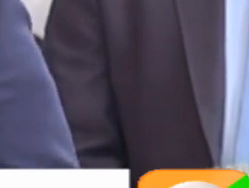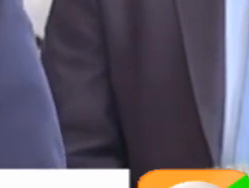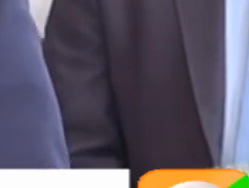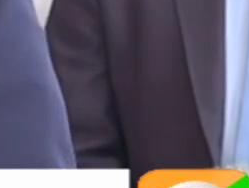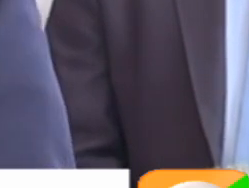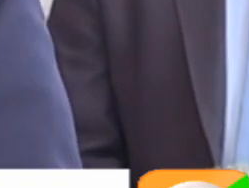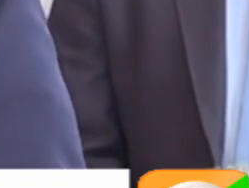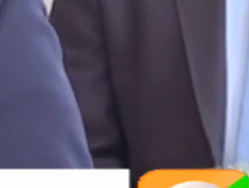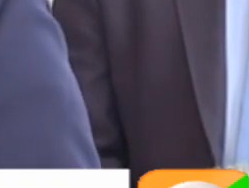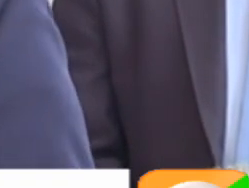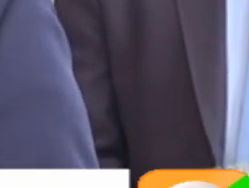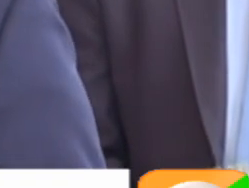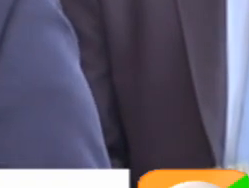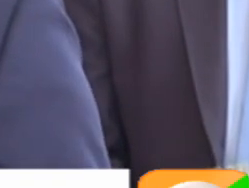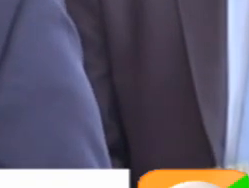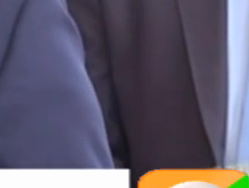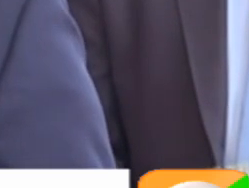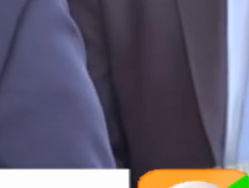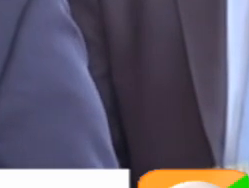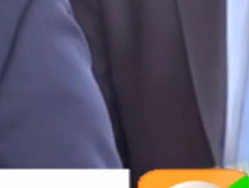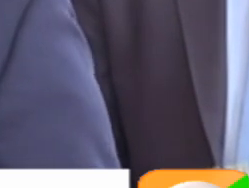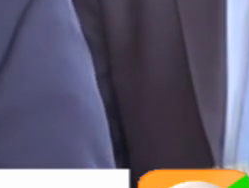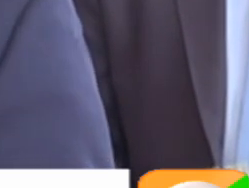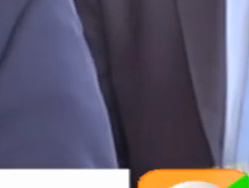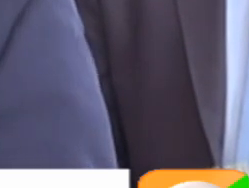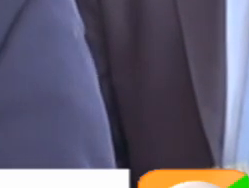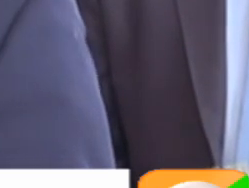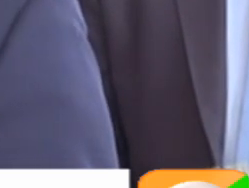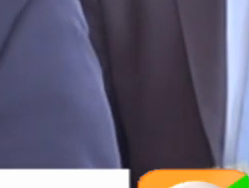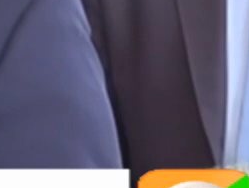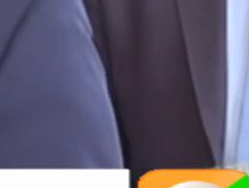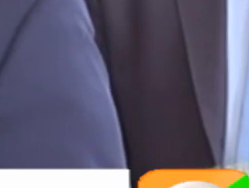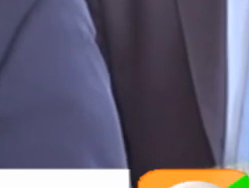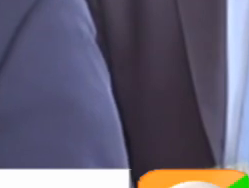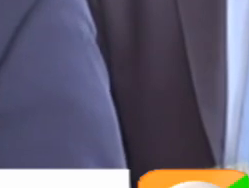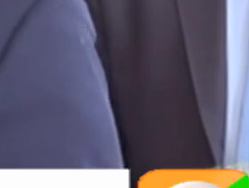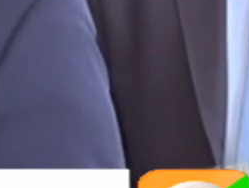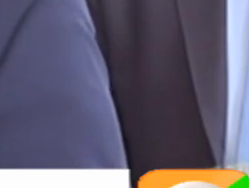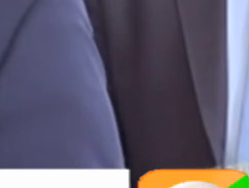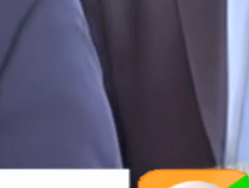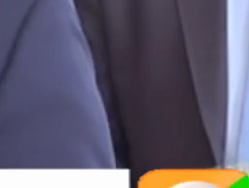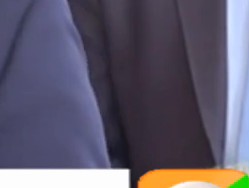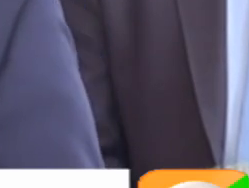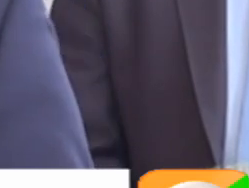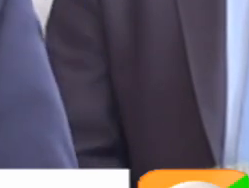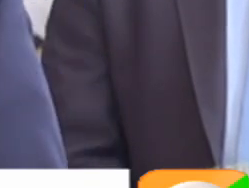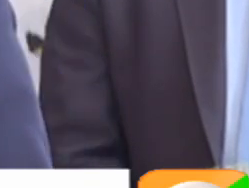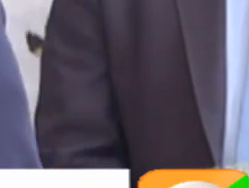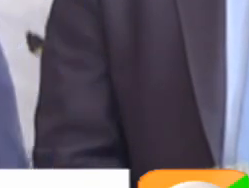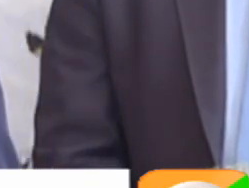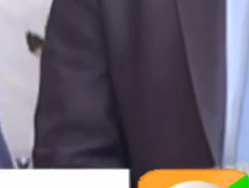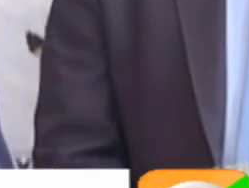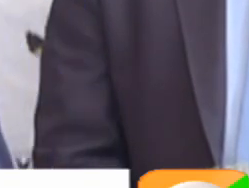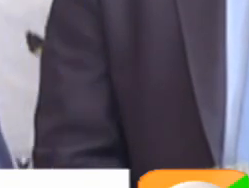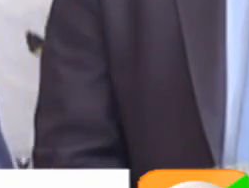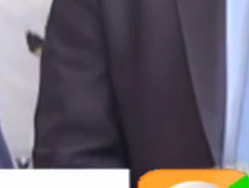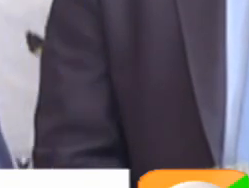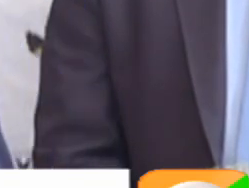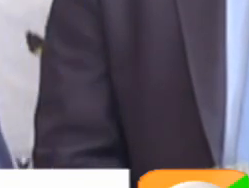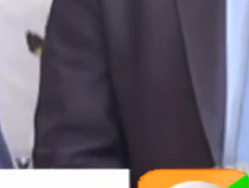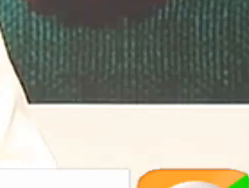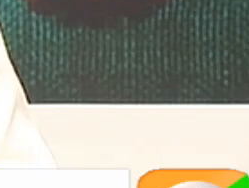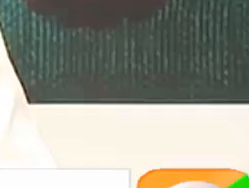We have restrained ourselves from, you know, applying force and doing certain things that we have to do.